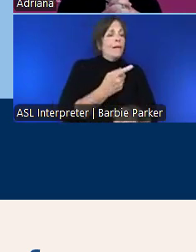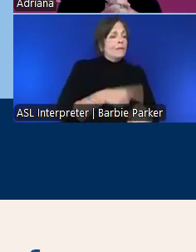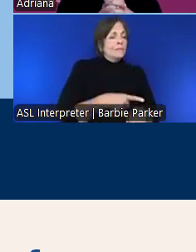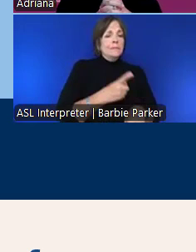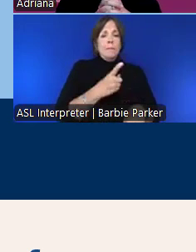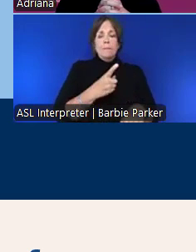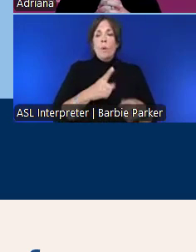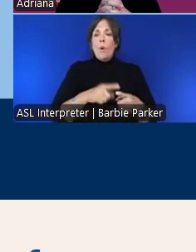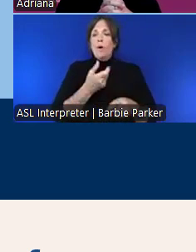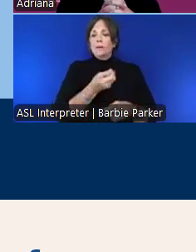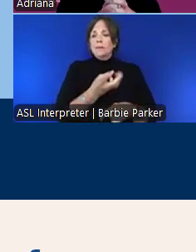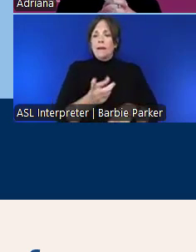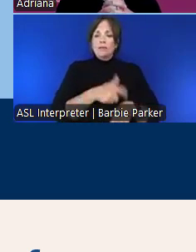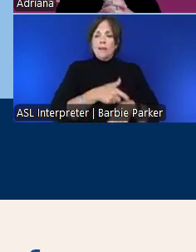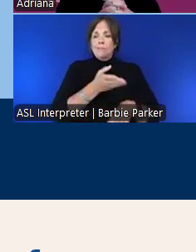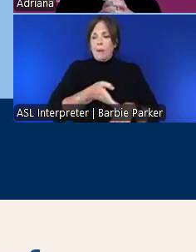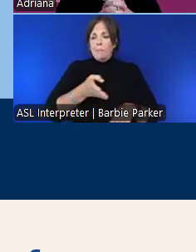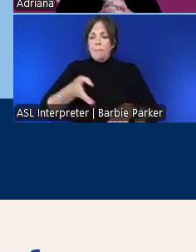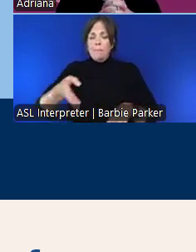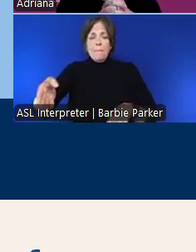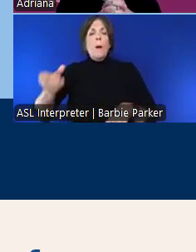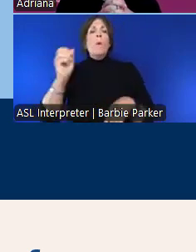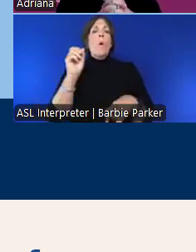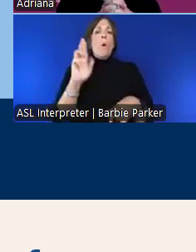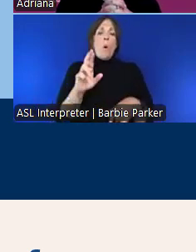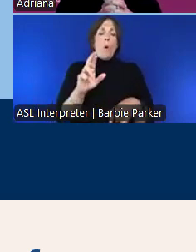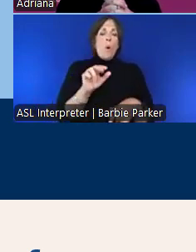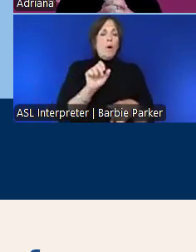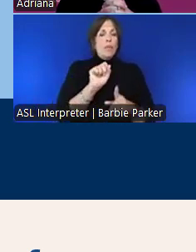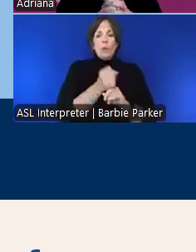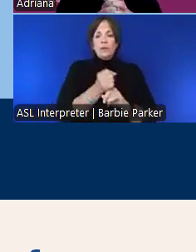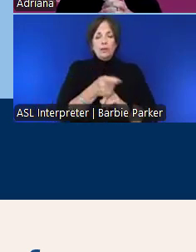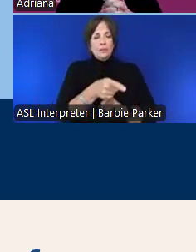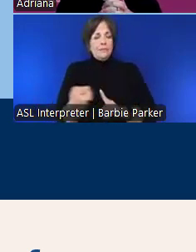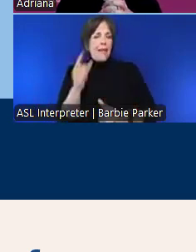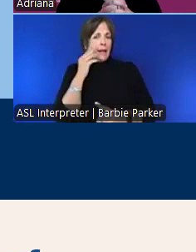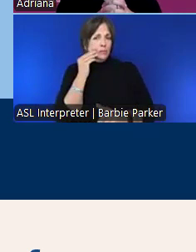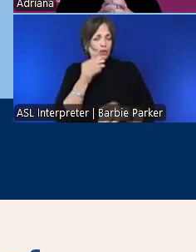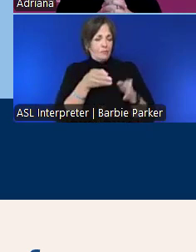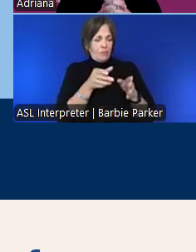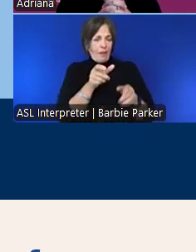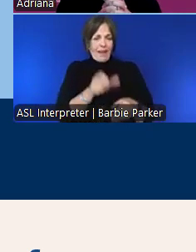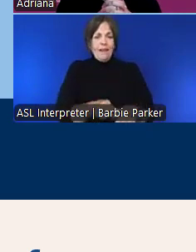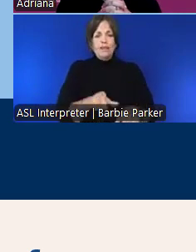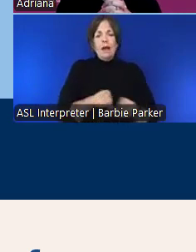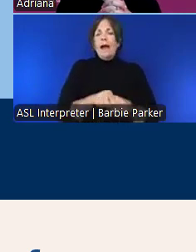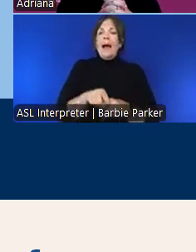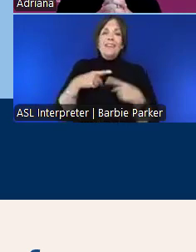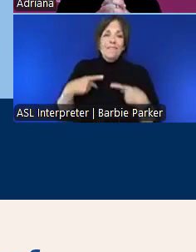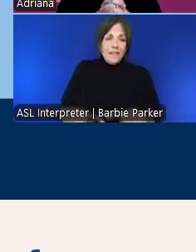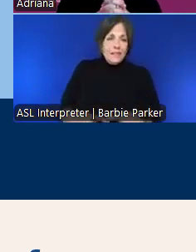of circumstances that is experienced by an individual as physically or emotionally